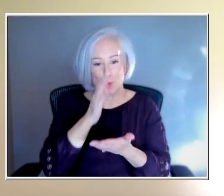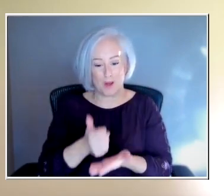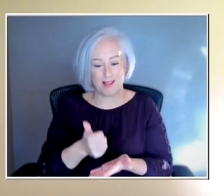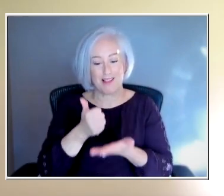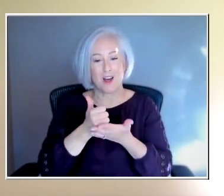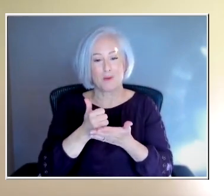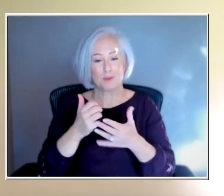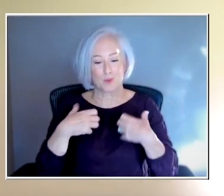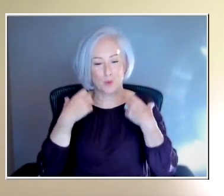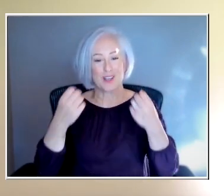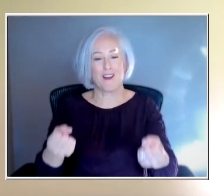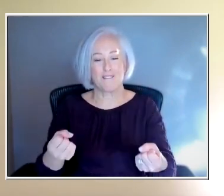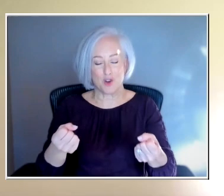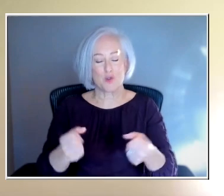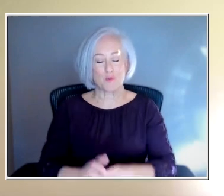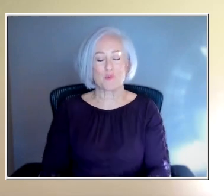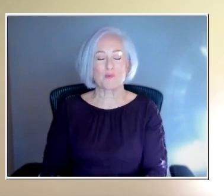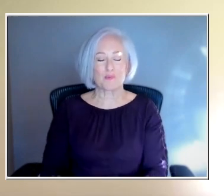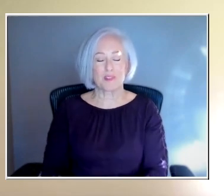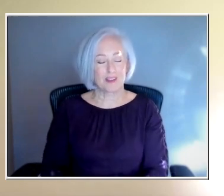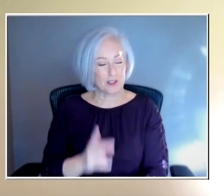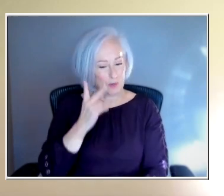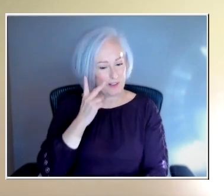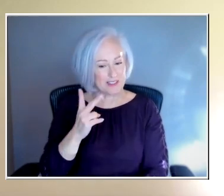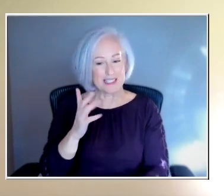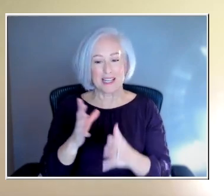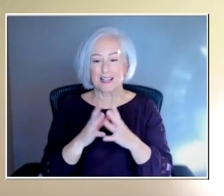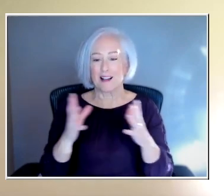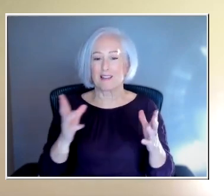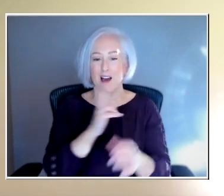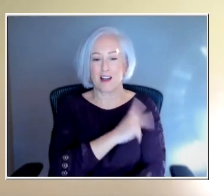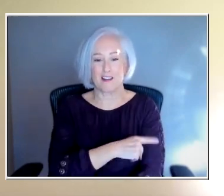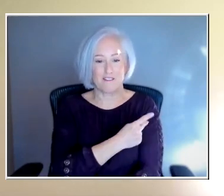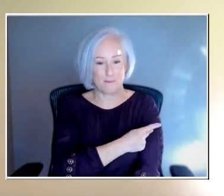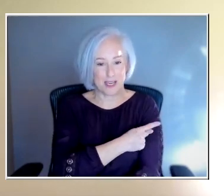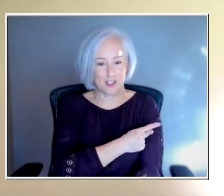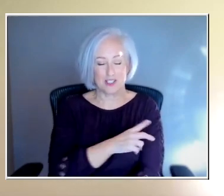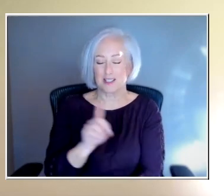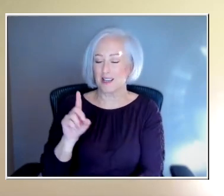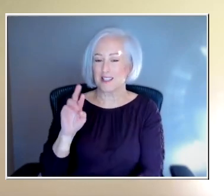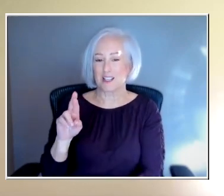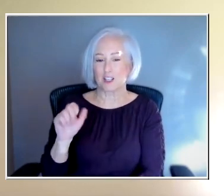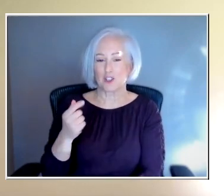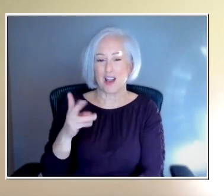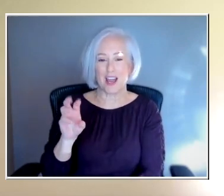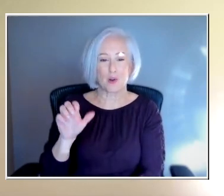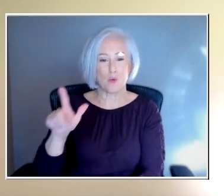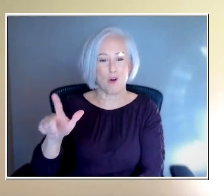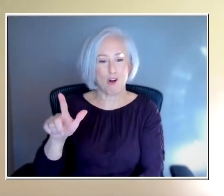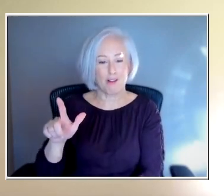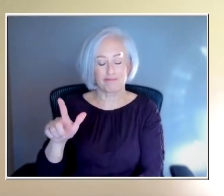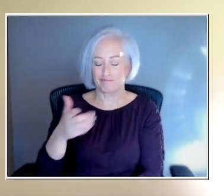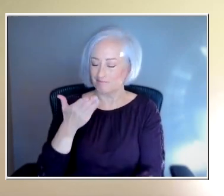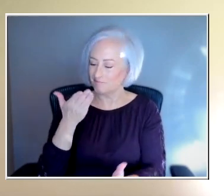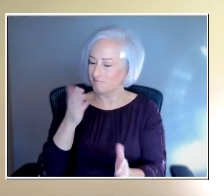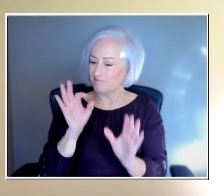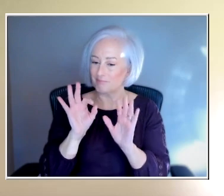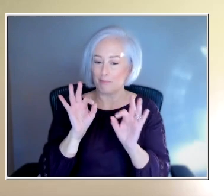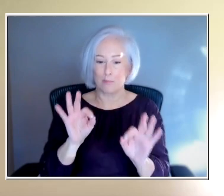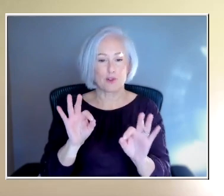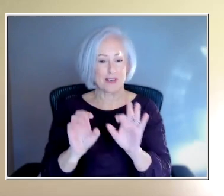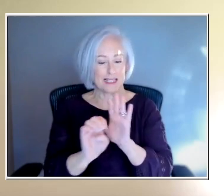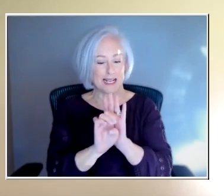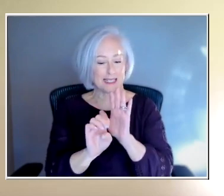recovery. And we've seen a lot of patients, and Dr. Agarwal is a live example here where she continues